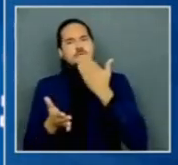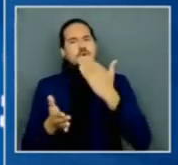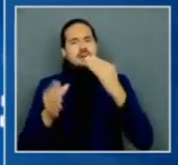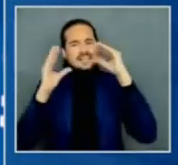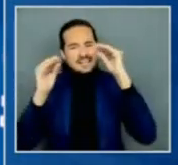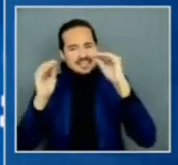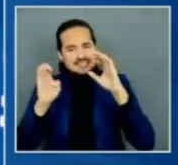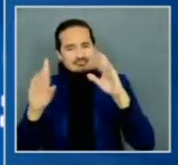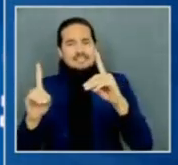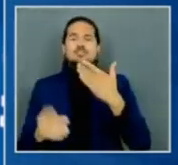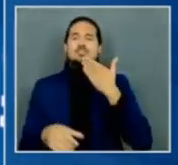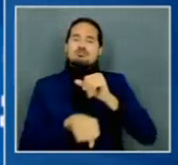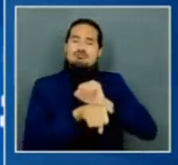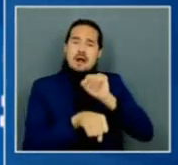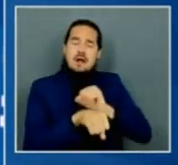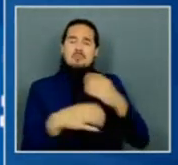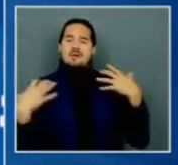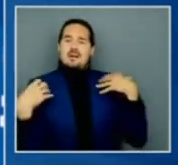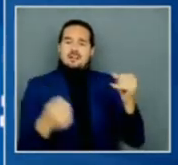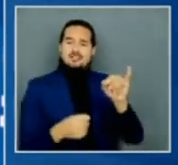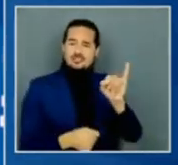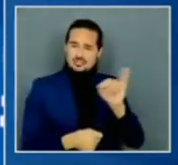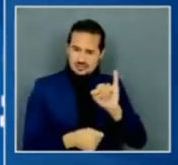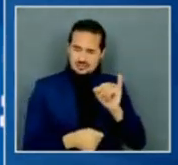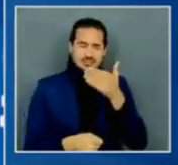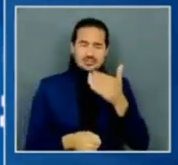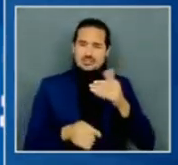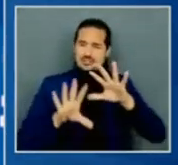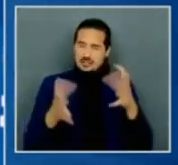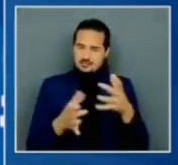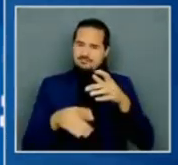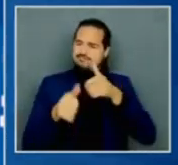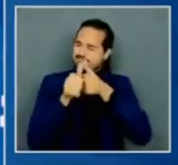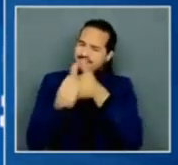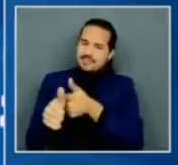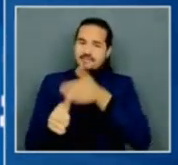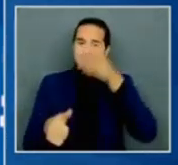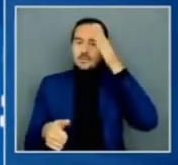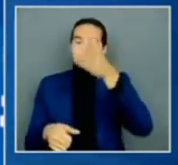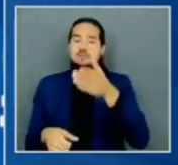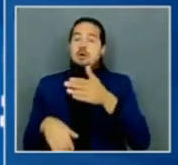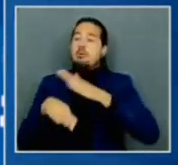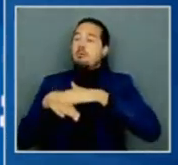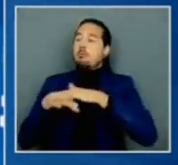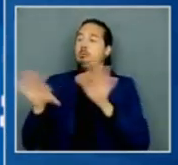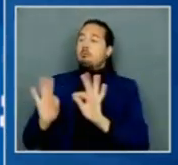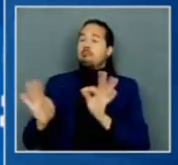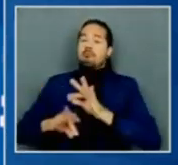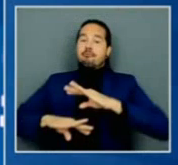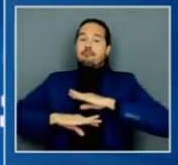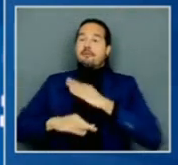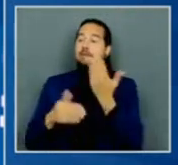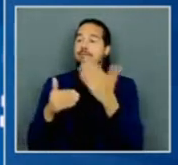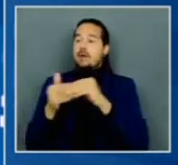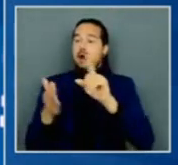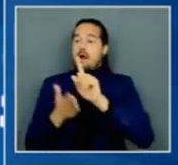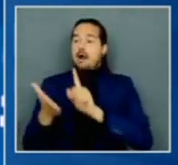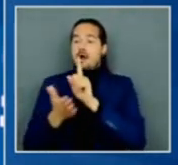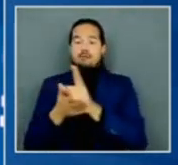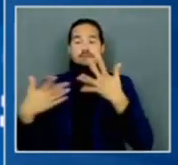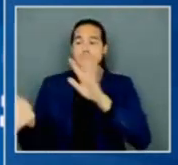care. To deal with the existential threat of climate change with real jobs, not just $15 an hour job, which I'm going to call